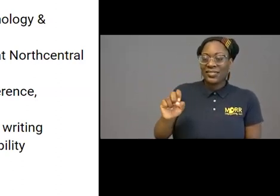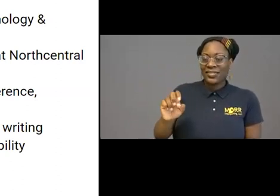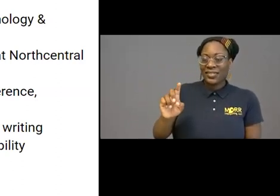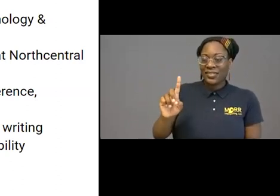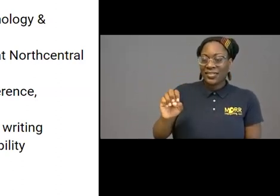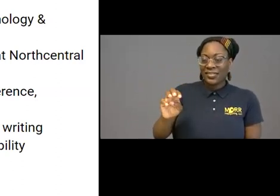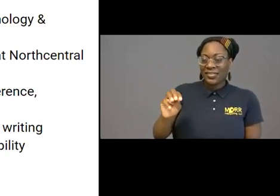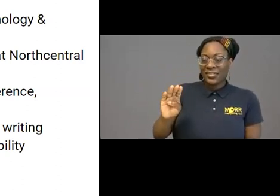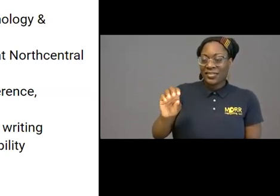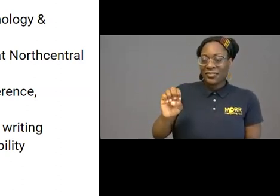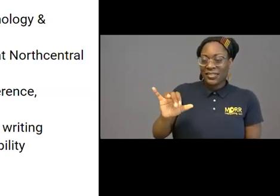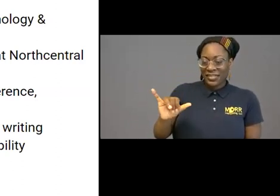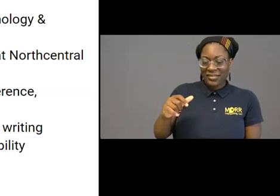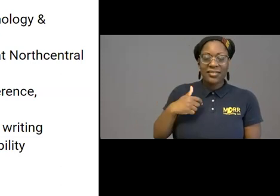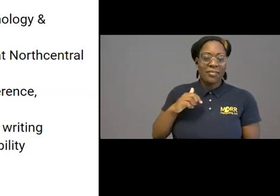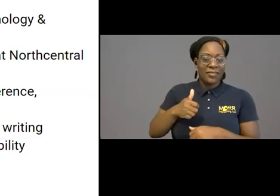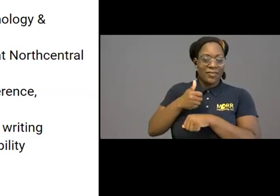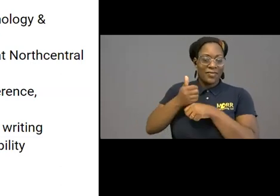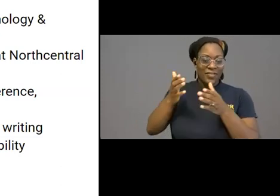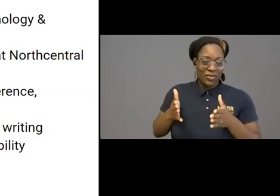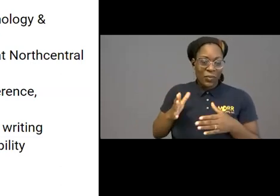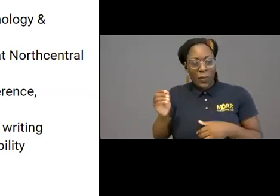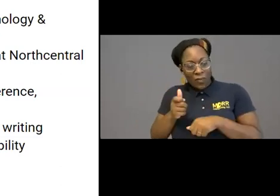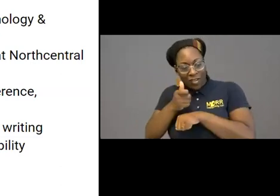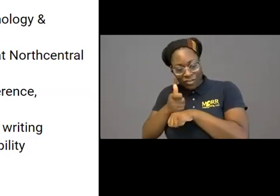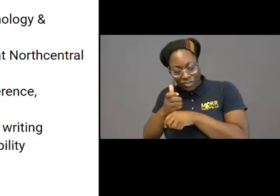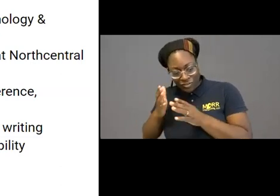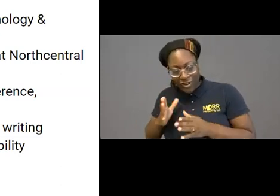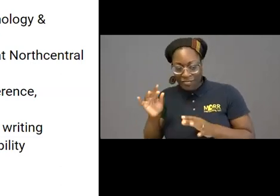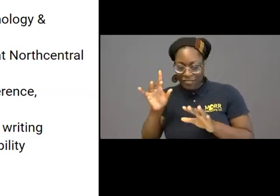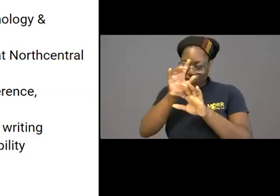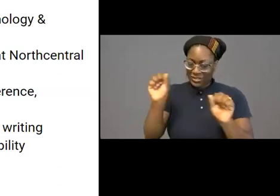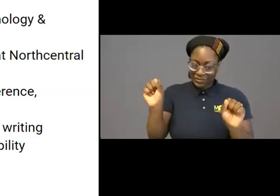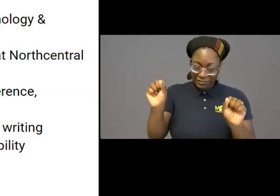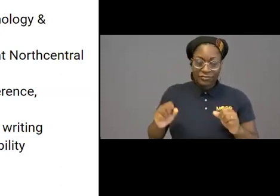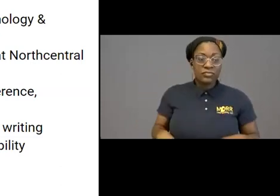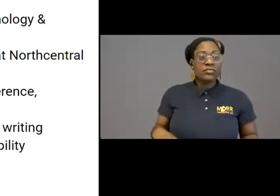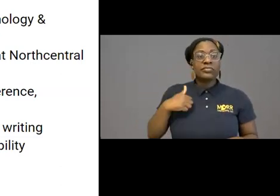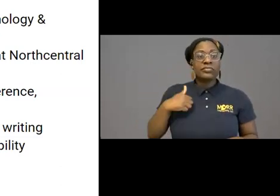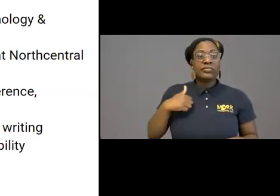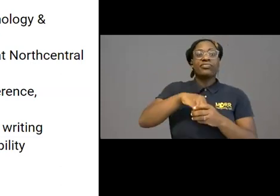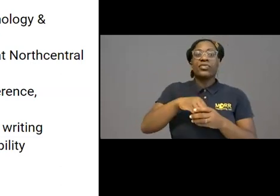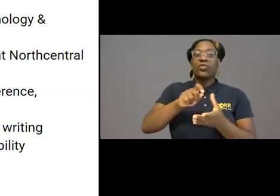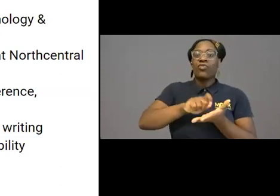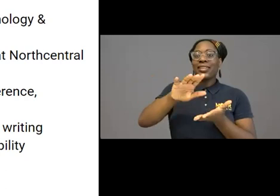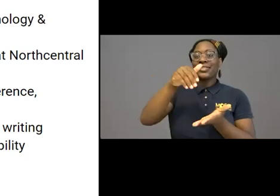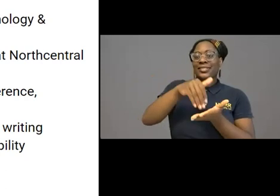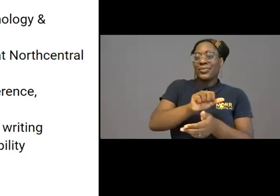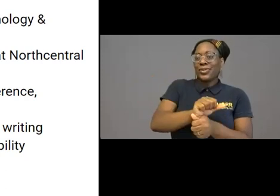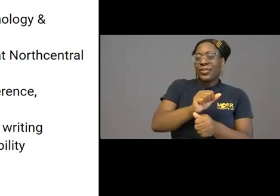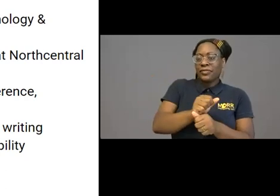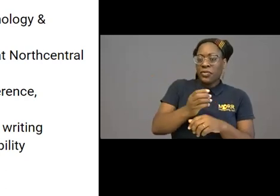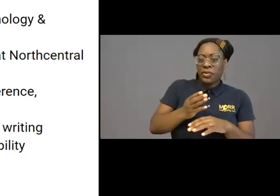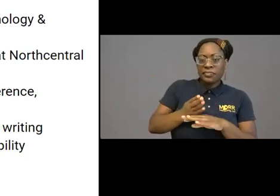been involved with writing centers for over 11 years at this point, and I've done online writing center work for about 9 years. I started out